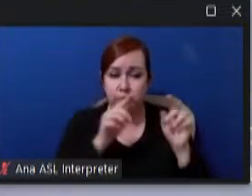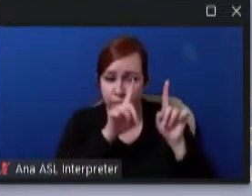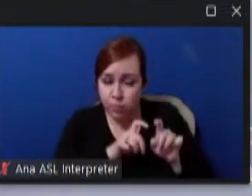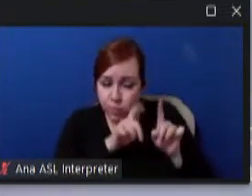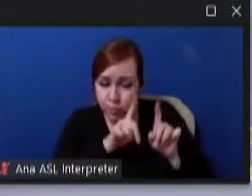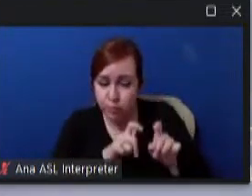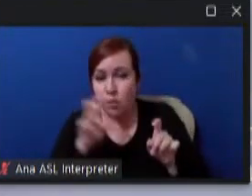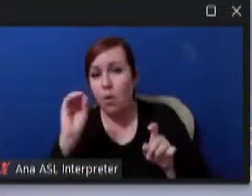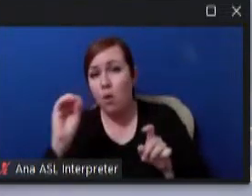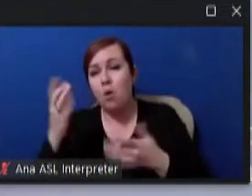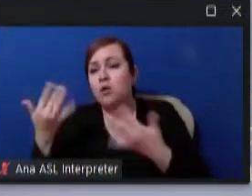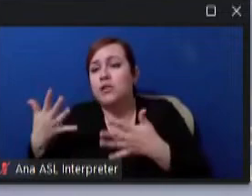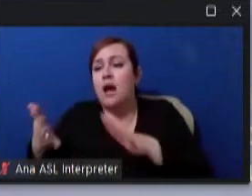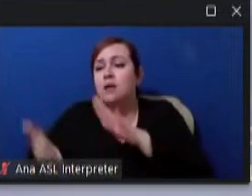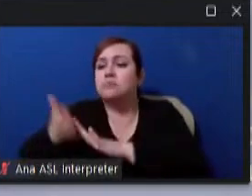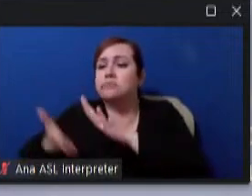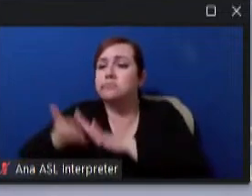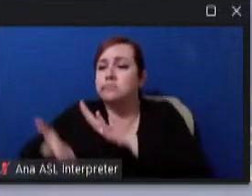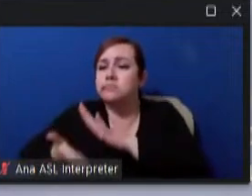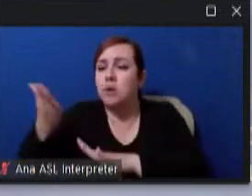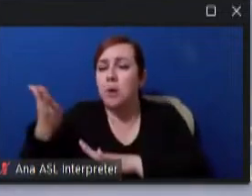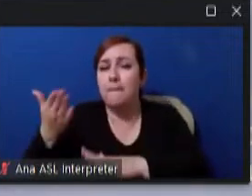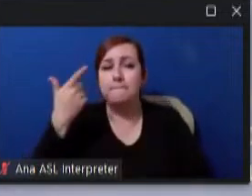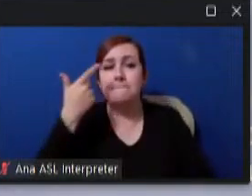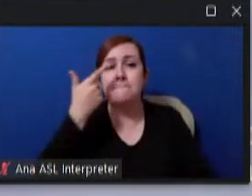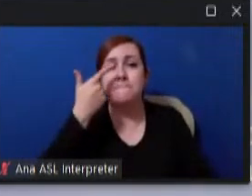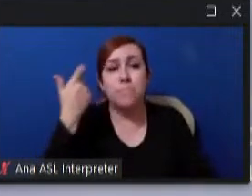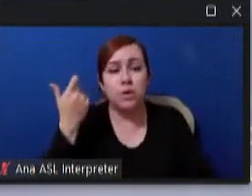it already being implemented?